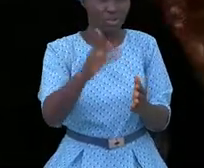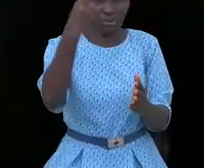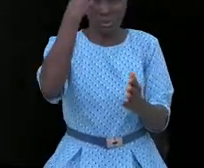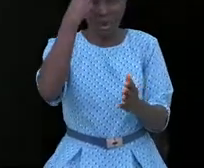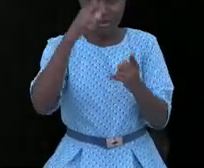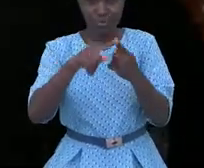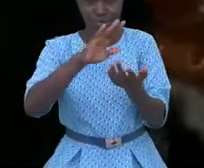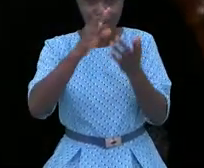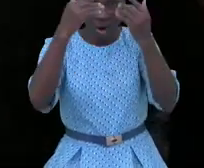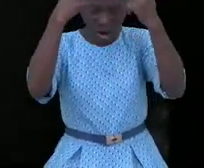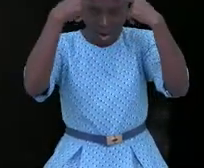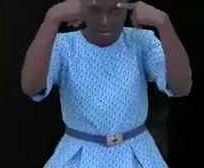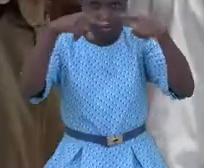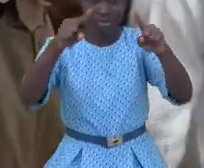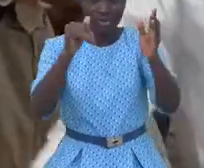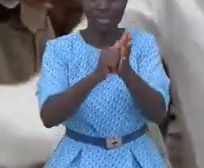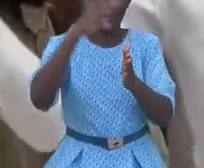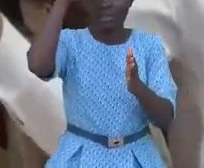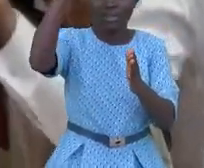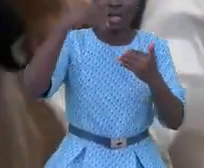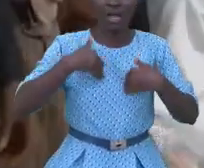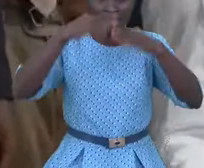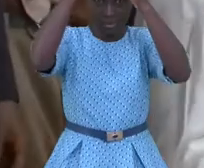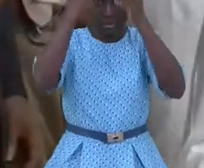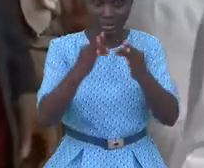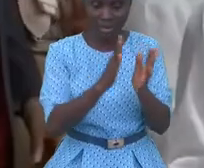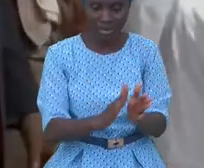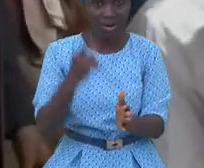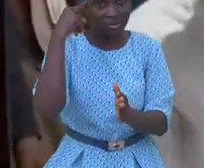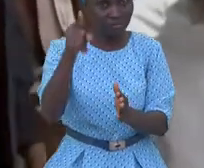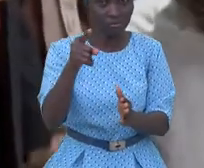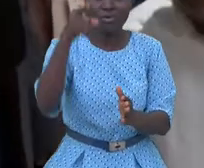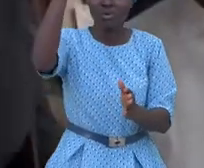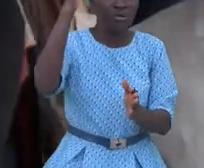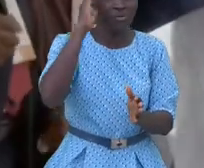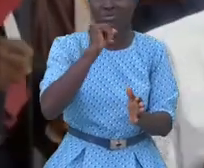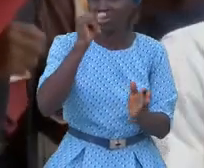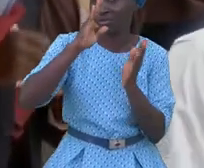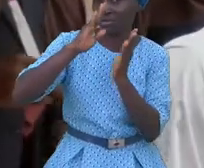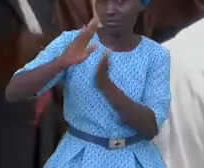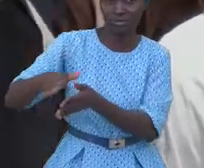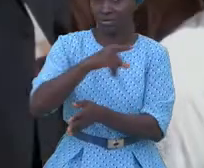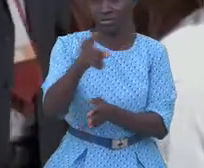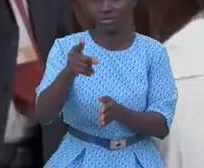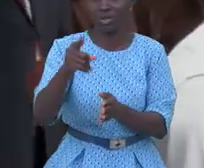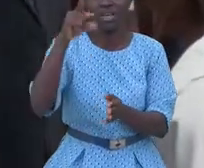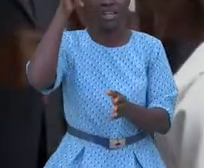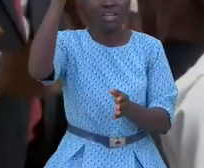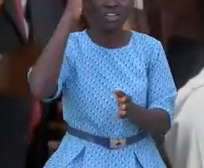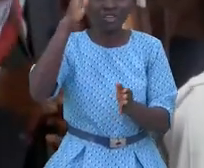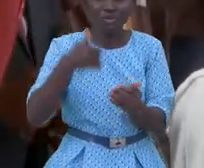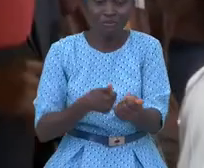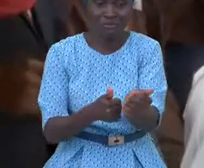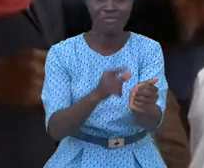success he has ordained for you. He will not leave you. He will not forsake you. He will go with